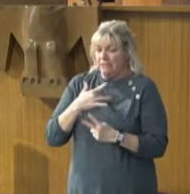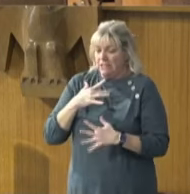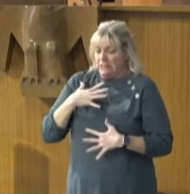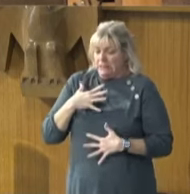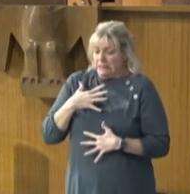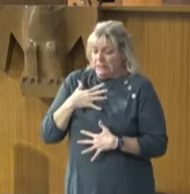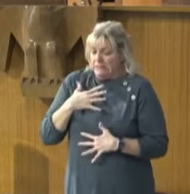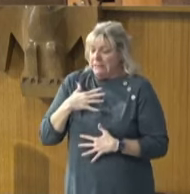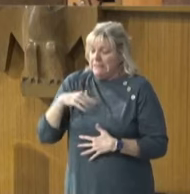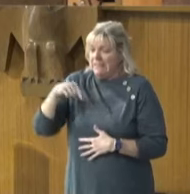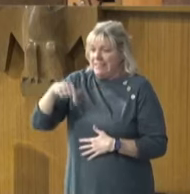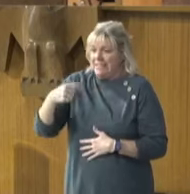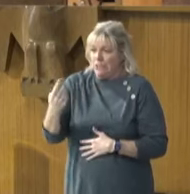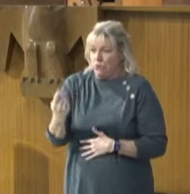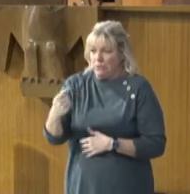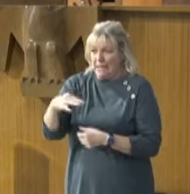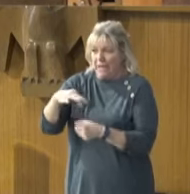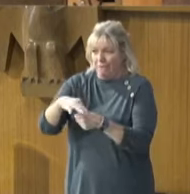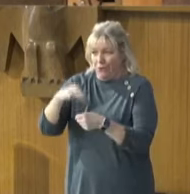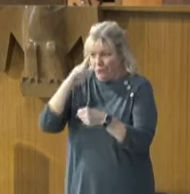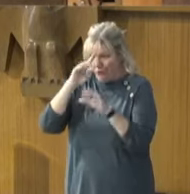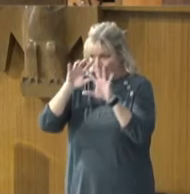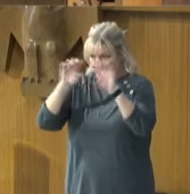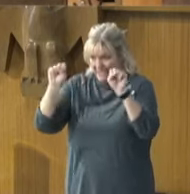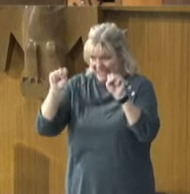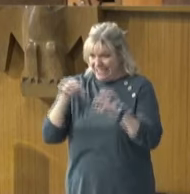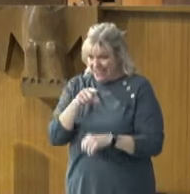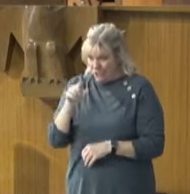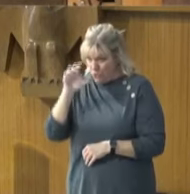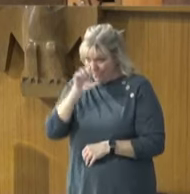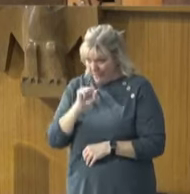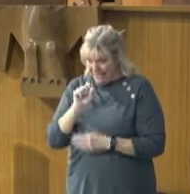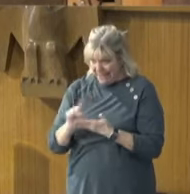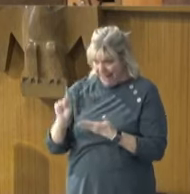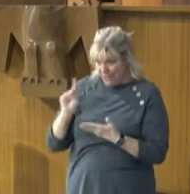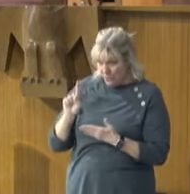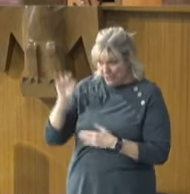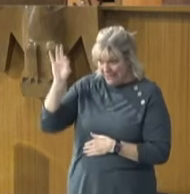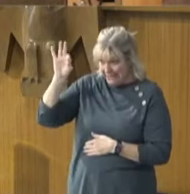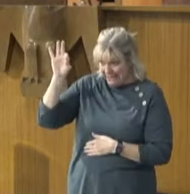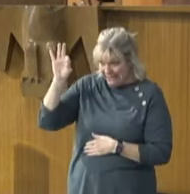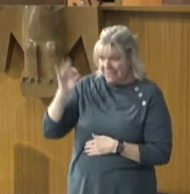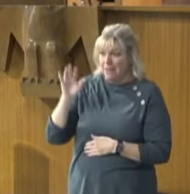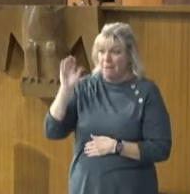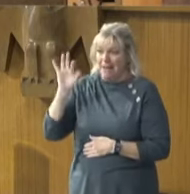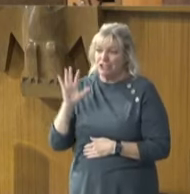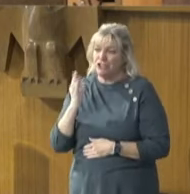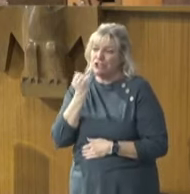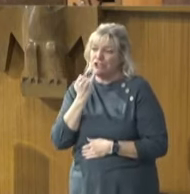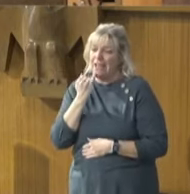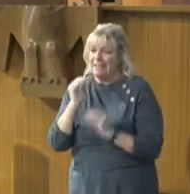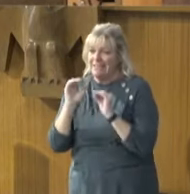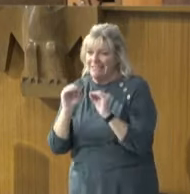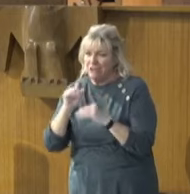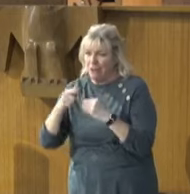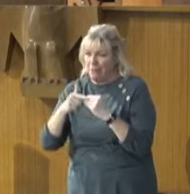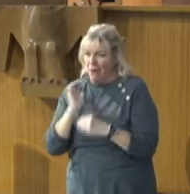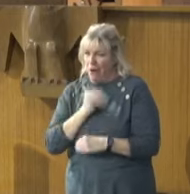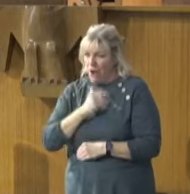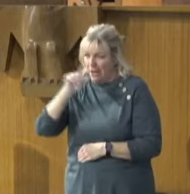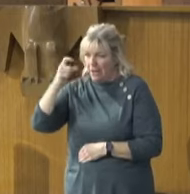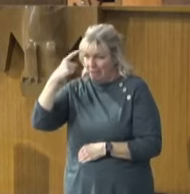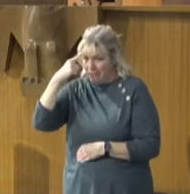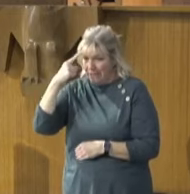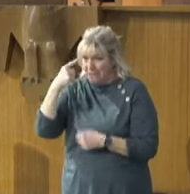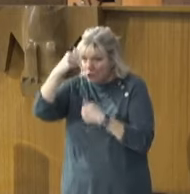If you missed Pastor Jen's sermon last week, I encourage you to watch it. It was a great civics lesson and a reminder that both the church